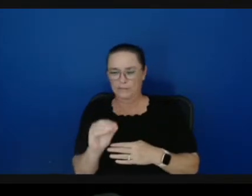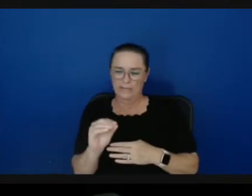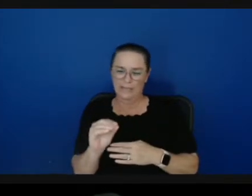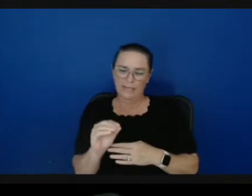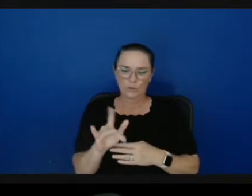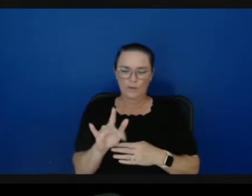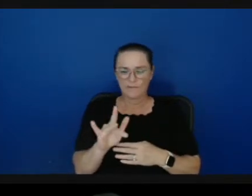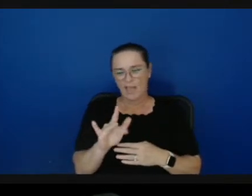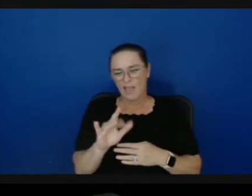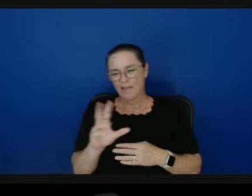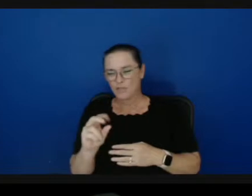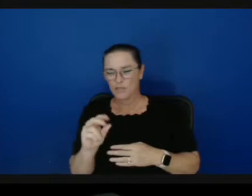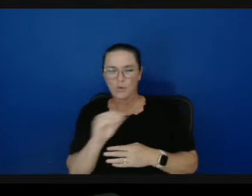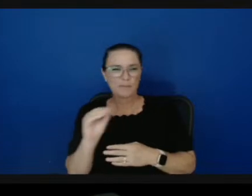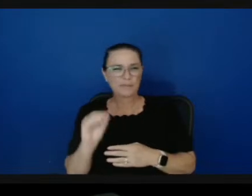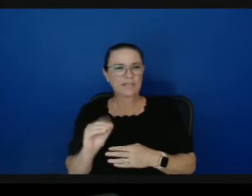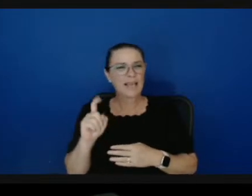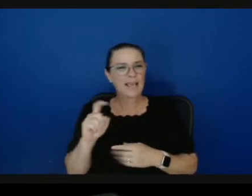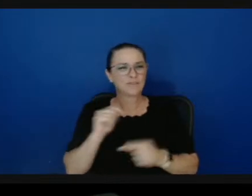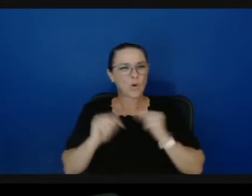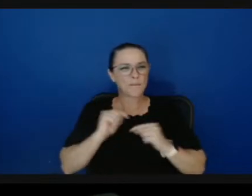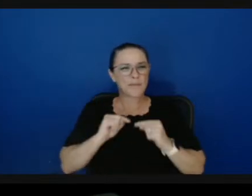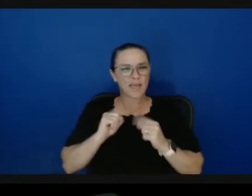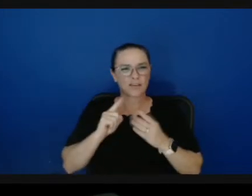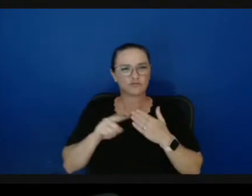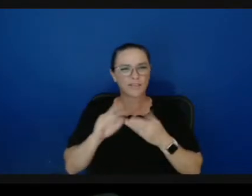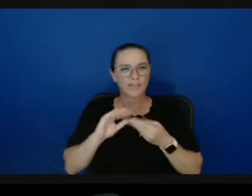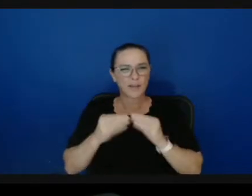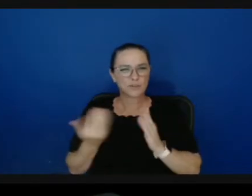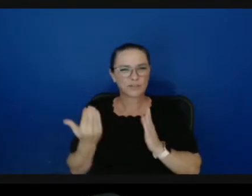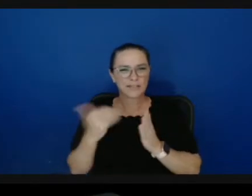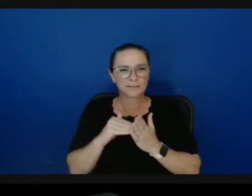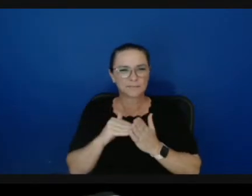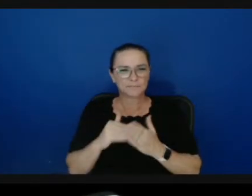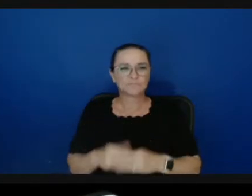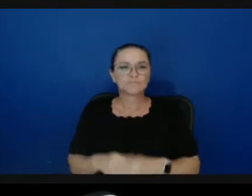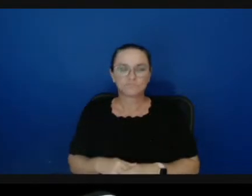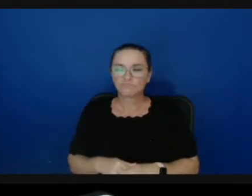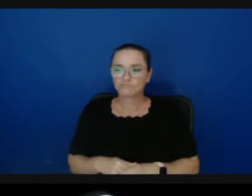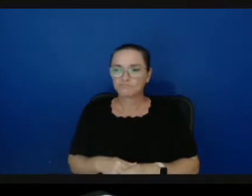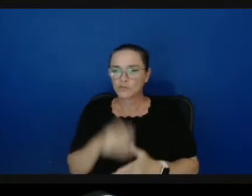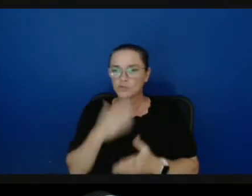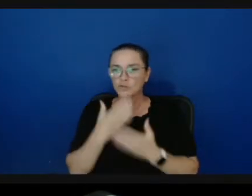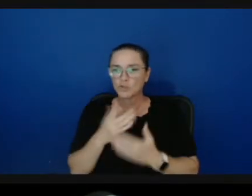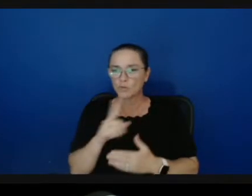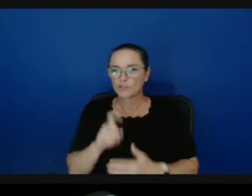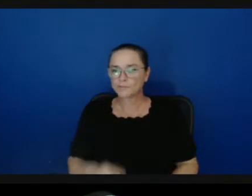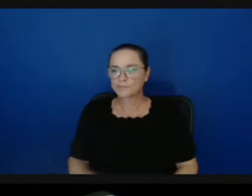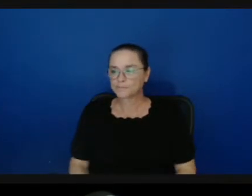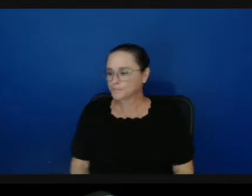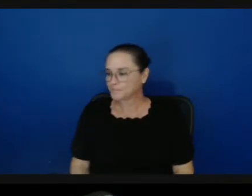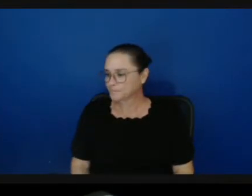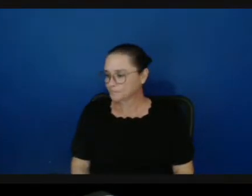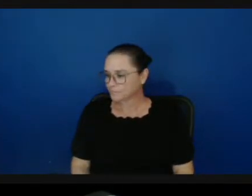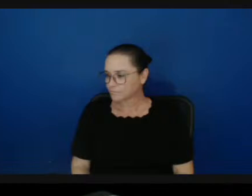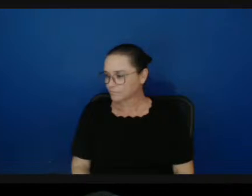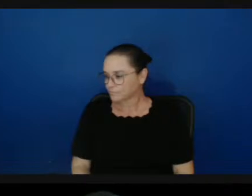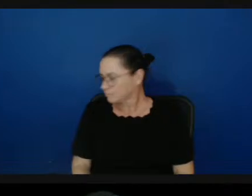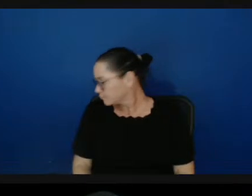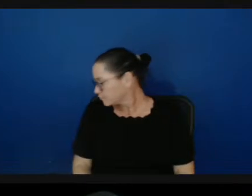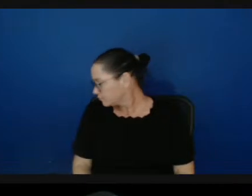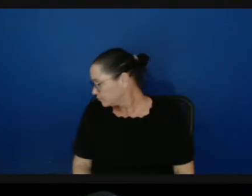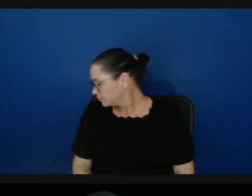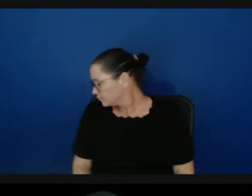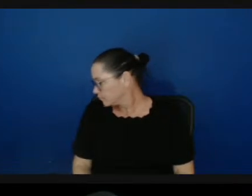30%. I'd have to go back and look more closely there, right? Good question. Yeah. But the volume of lava in